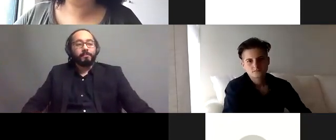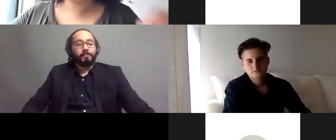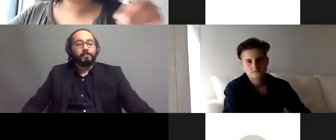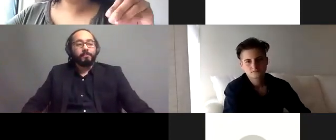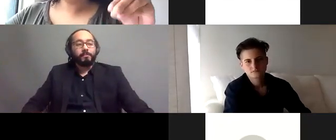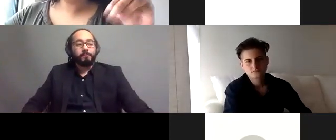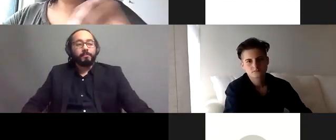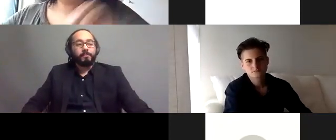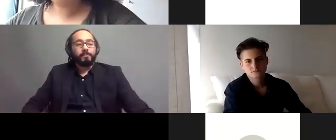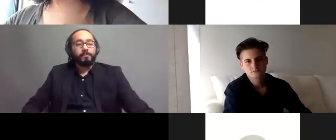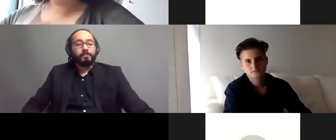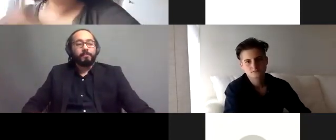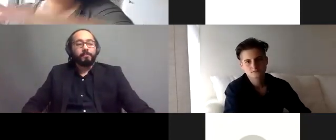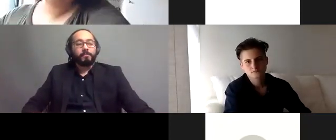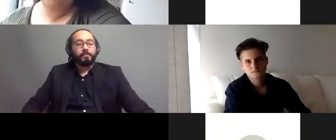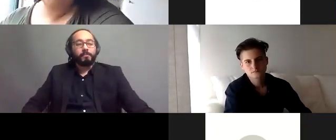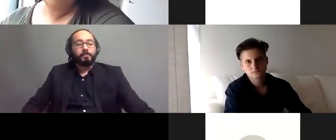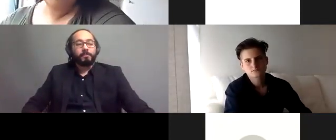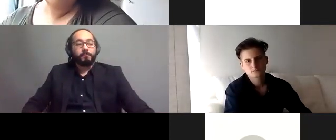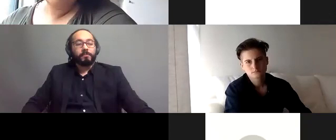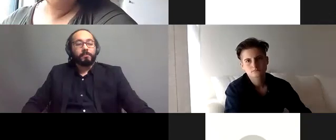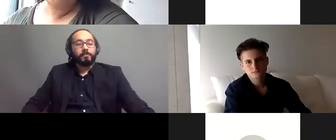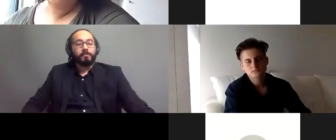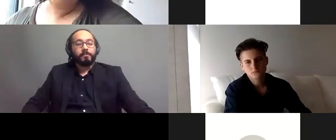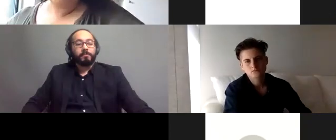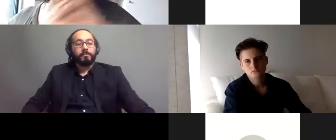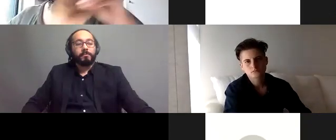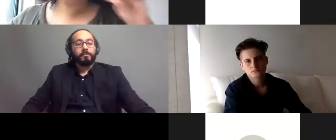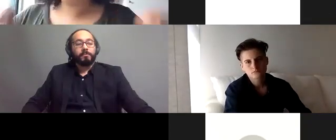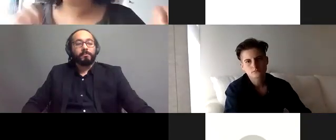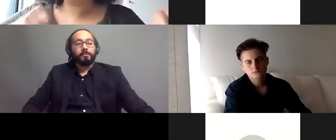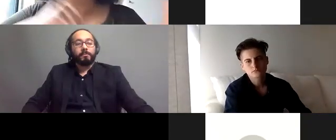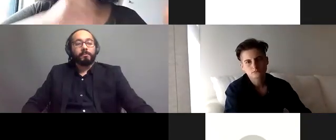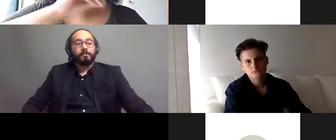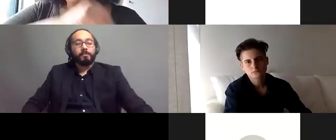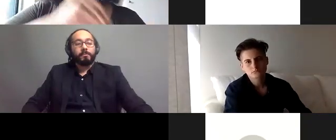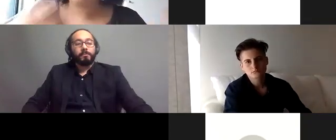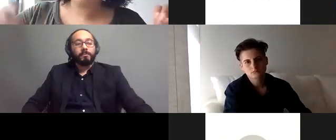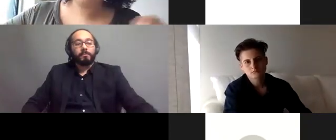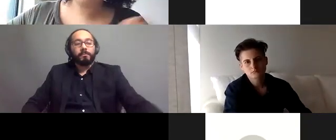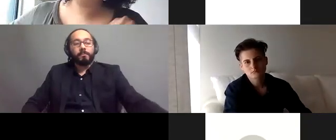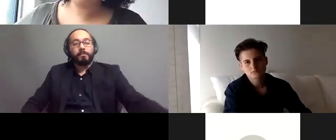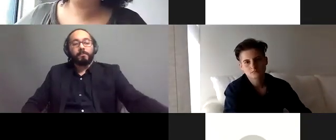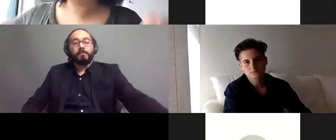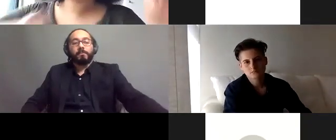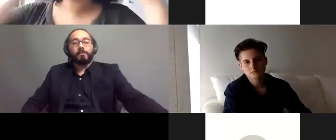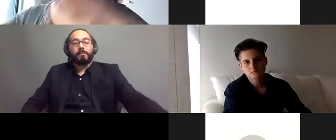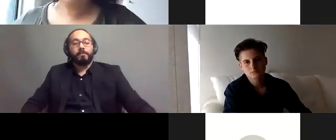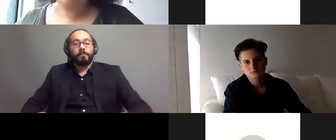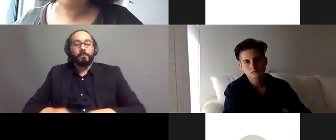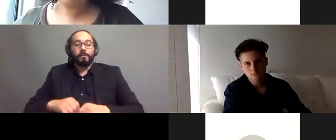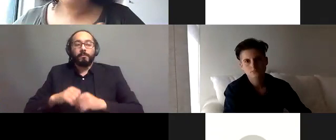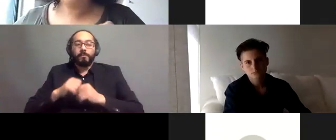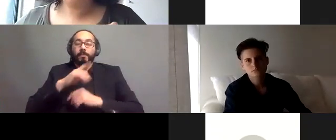system that's in place to keep us safe. Yes. You know? And right now the police are not the system that's in place. We need a new